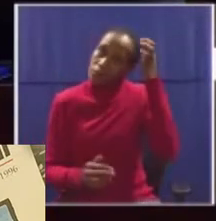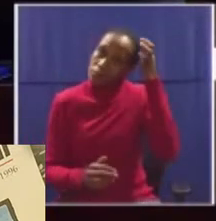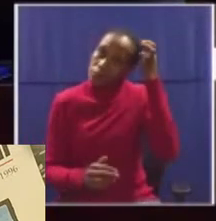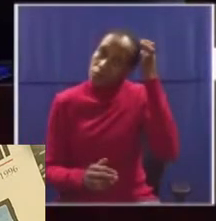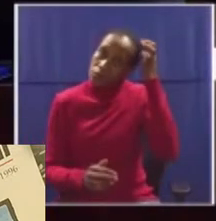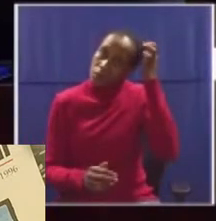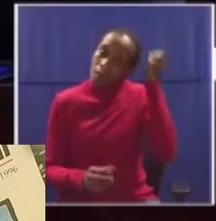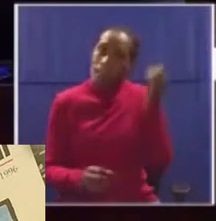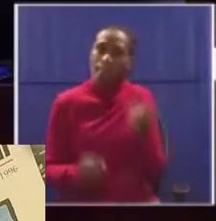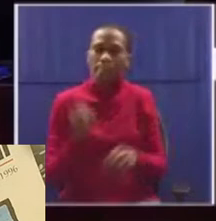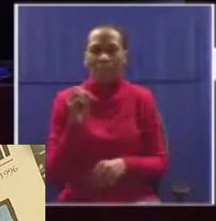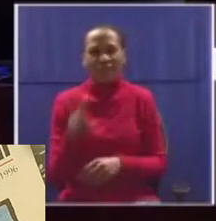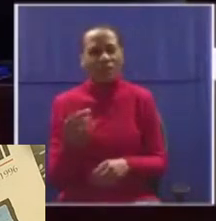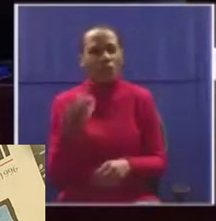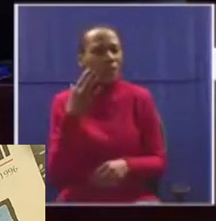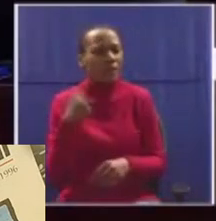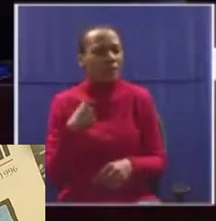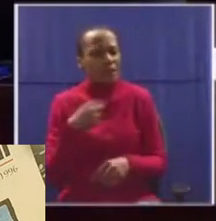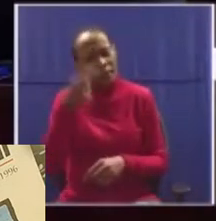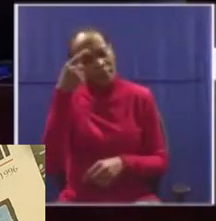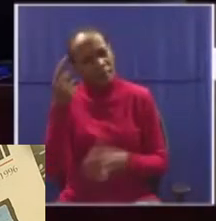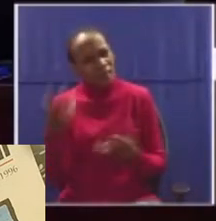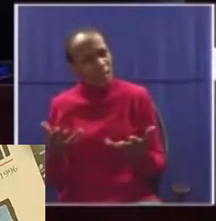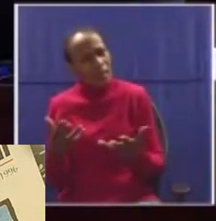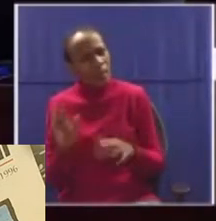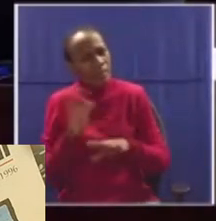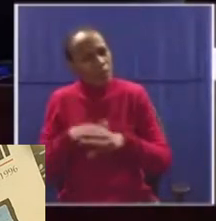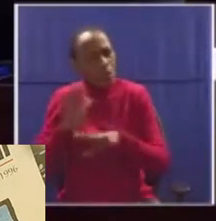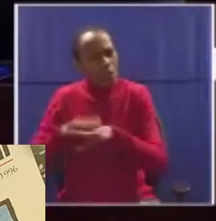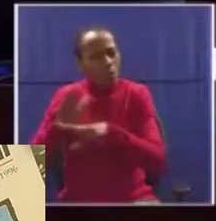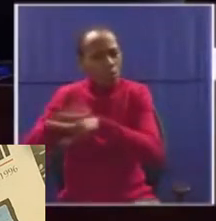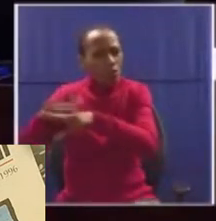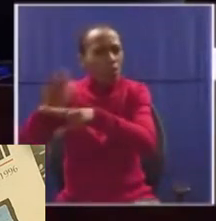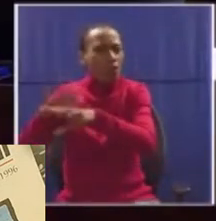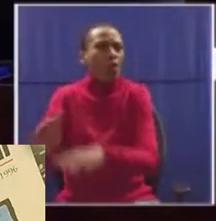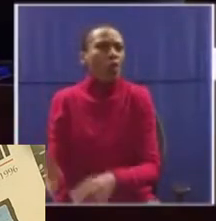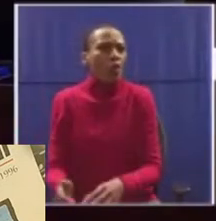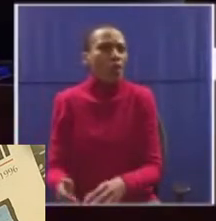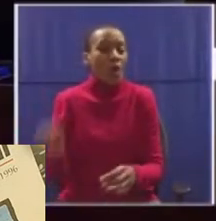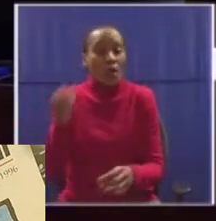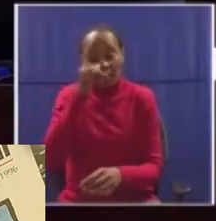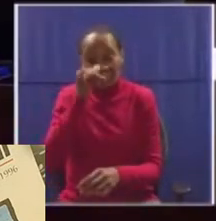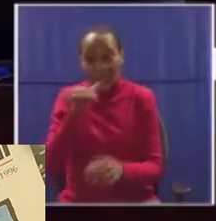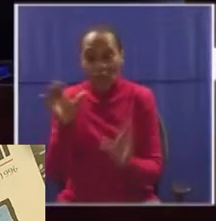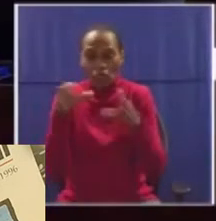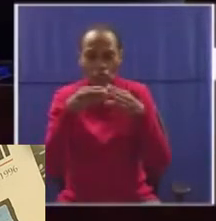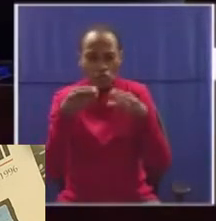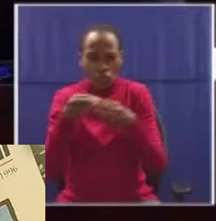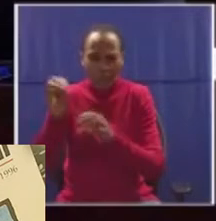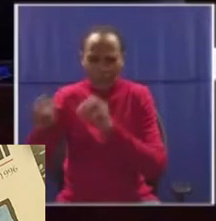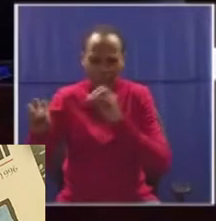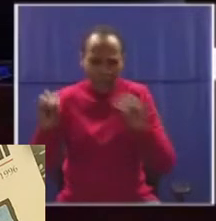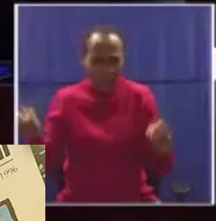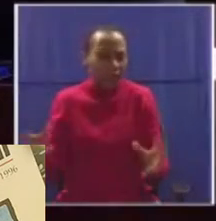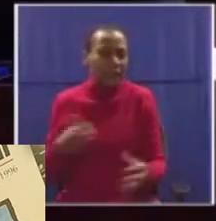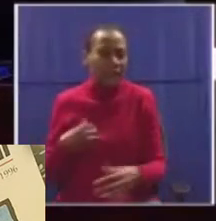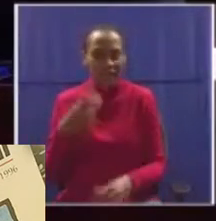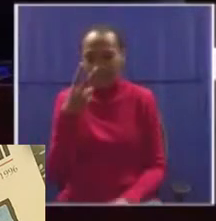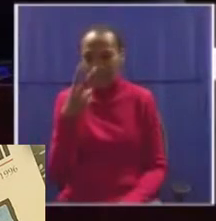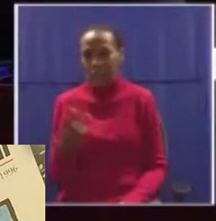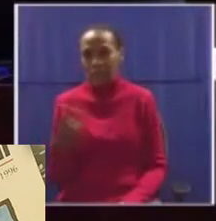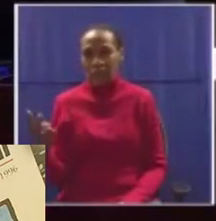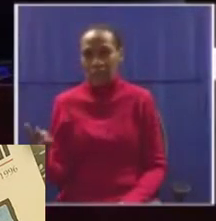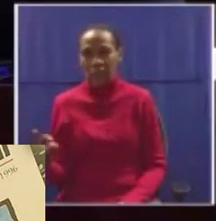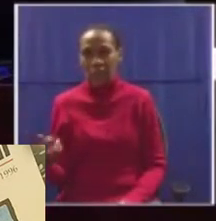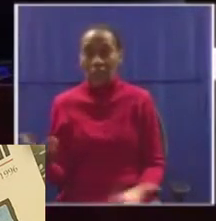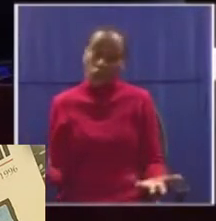however when one considers the increasing incidence and sophistication of criminal syndicates then clearly those